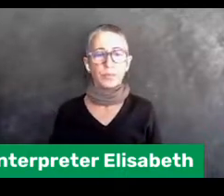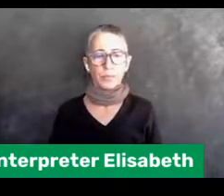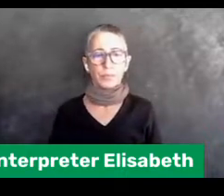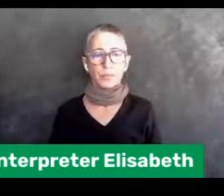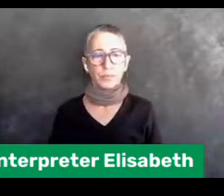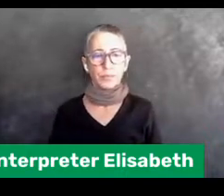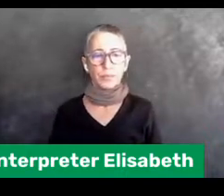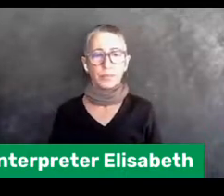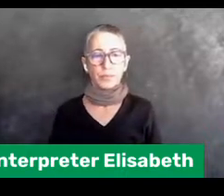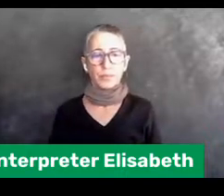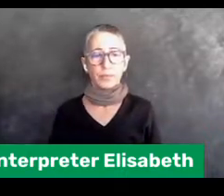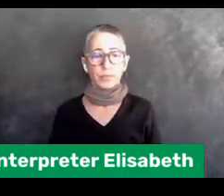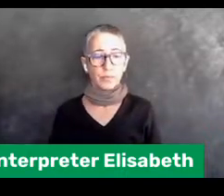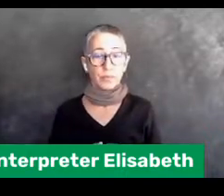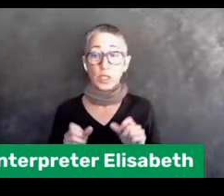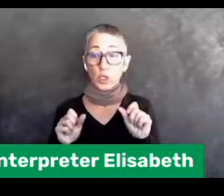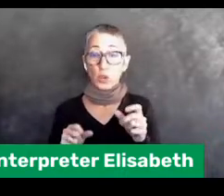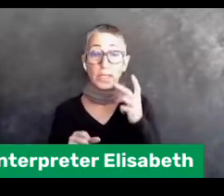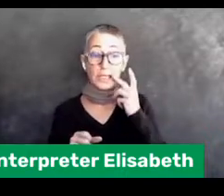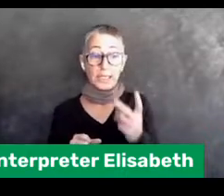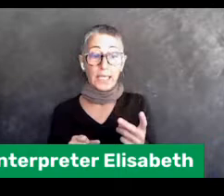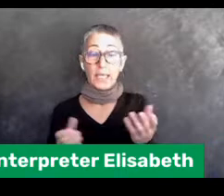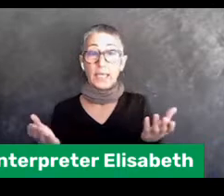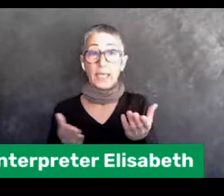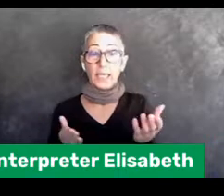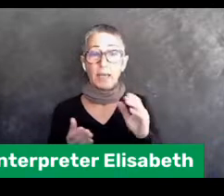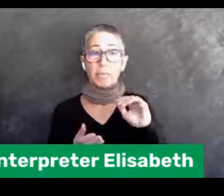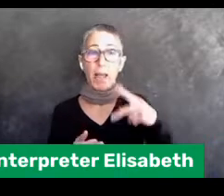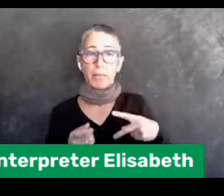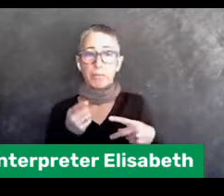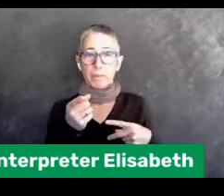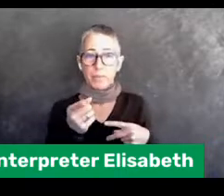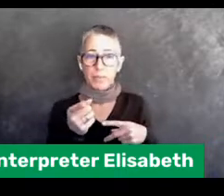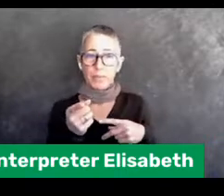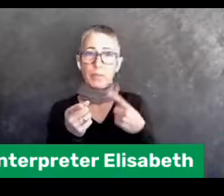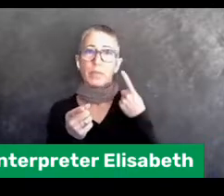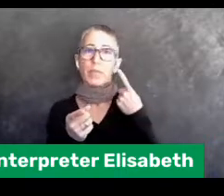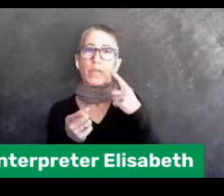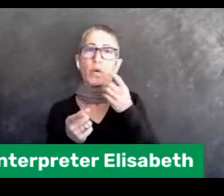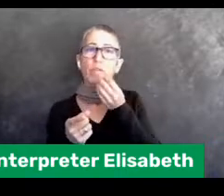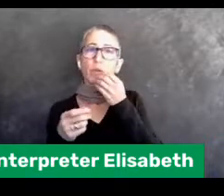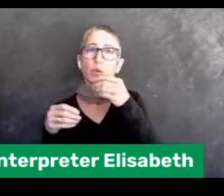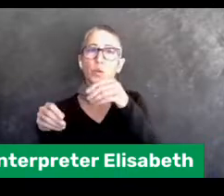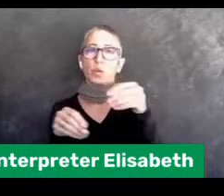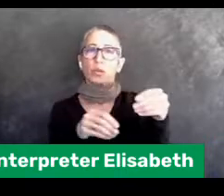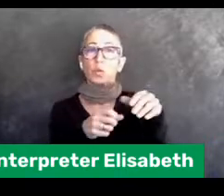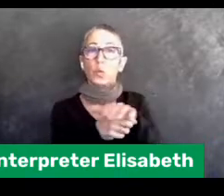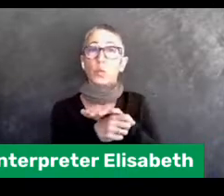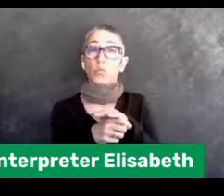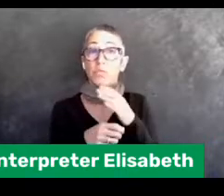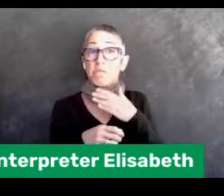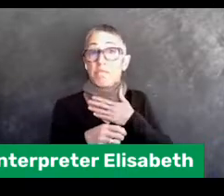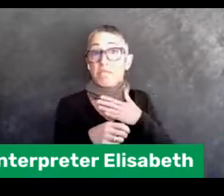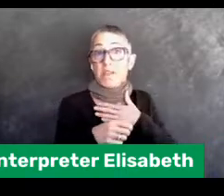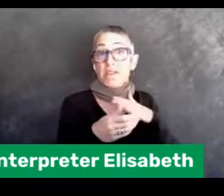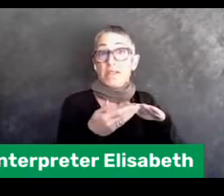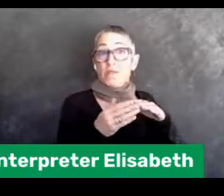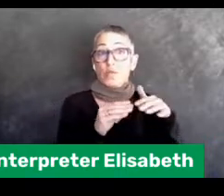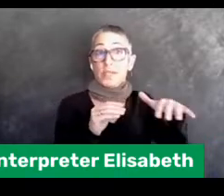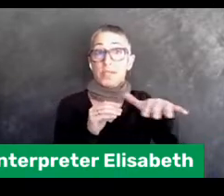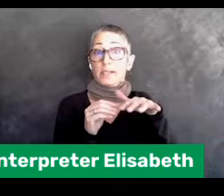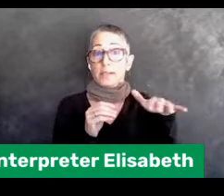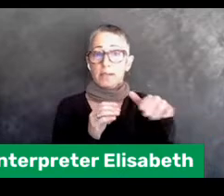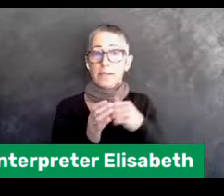Here, as you can see, is a map of the standing grocery stores within our community, which are